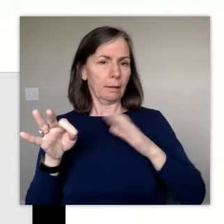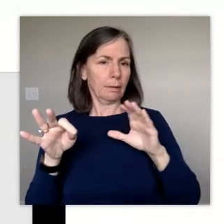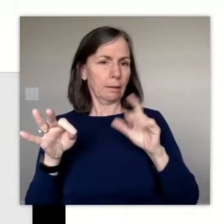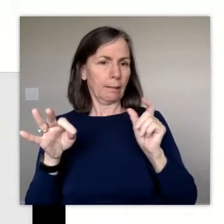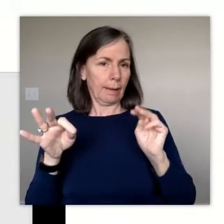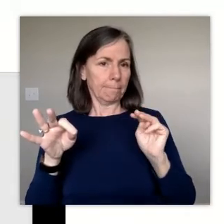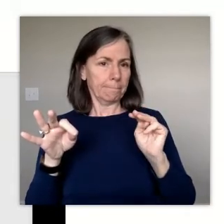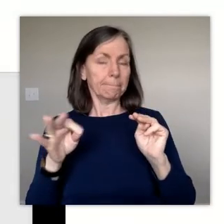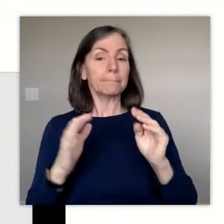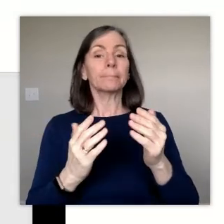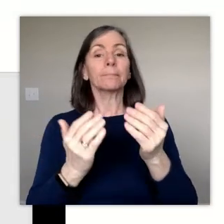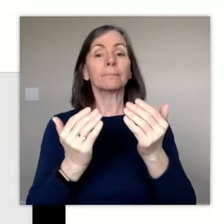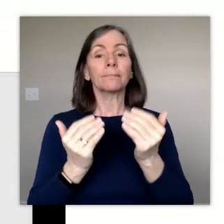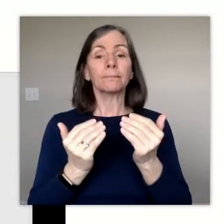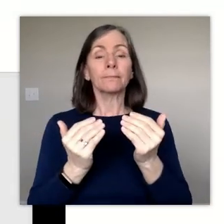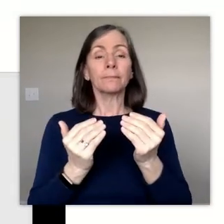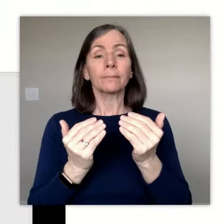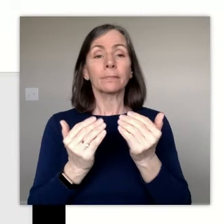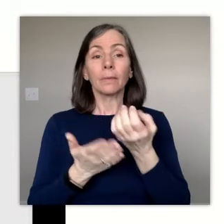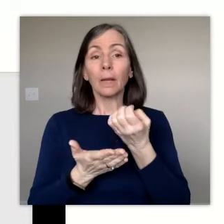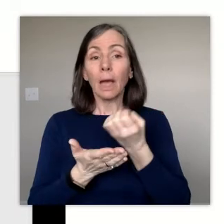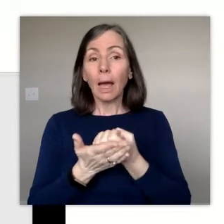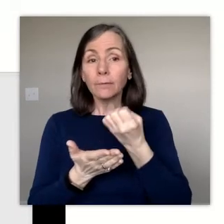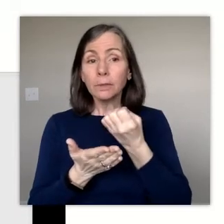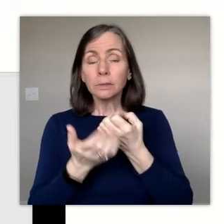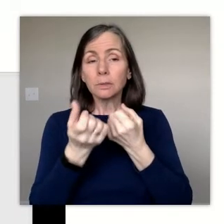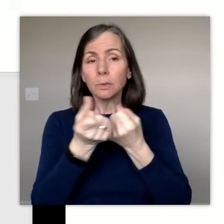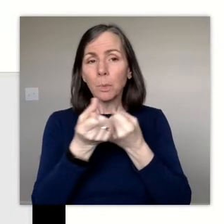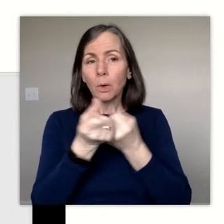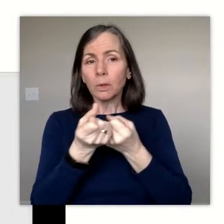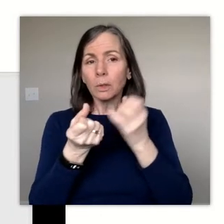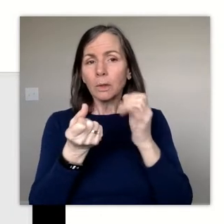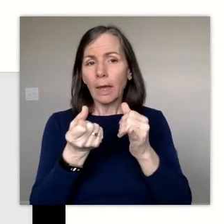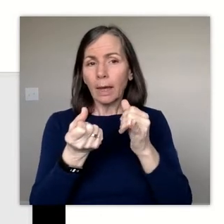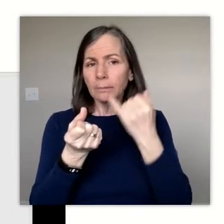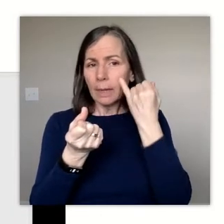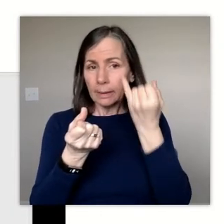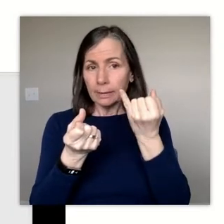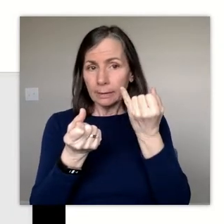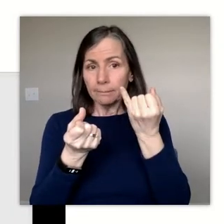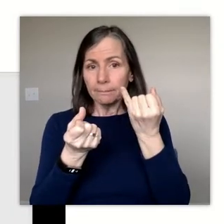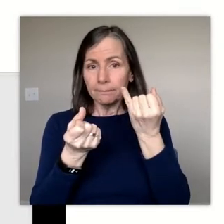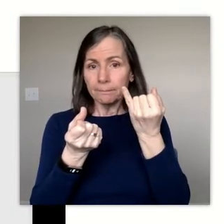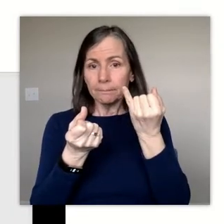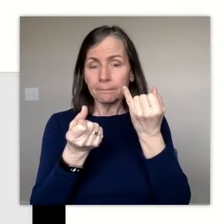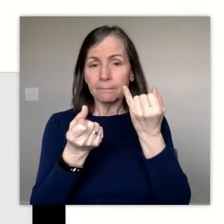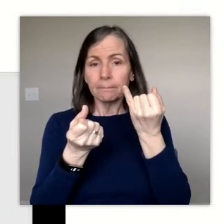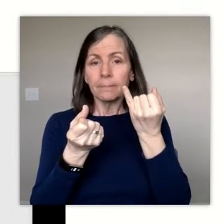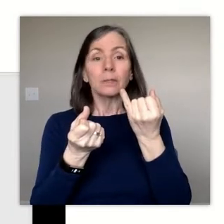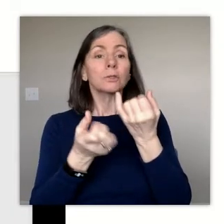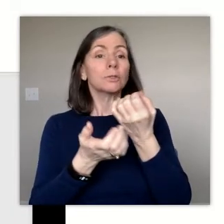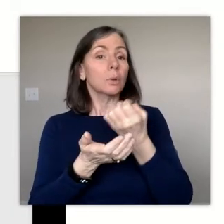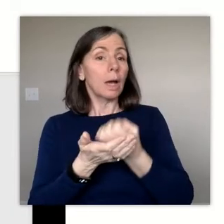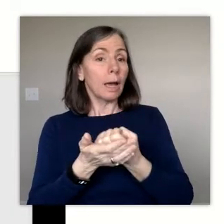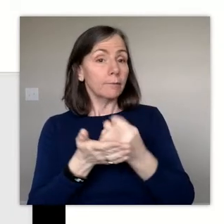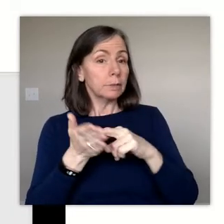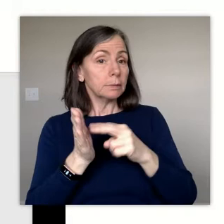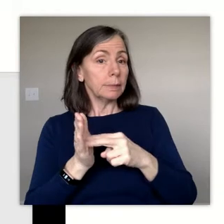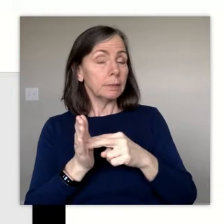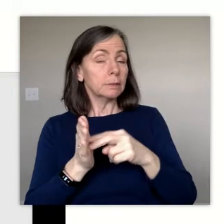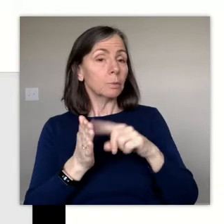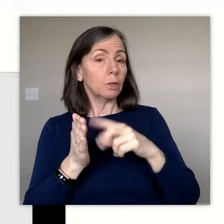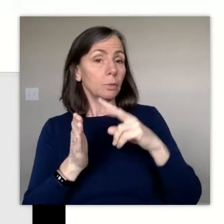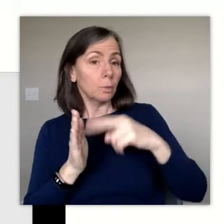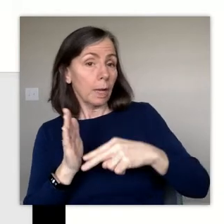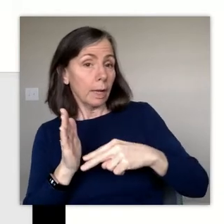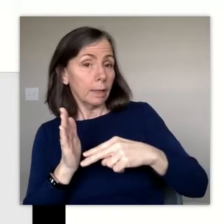Then, I need to come up with some evidence. You guys will remember, evidence is what you read, saw, or